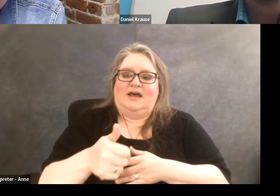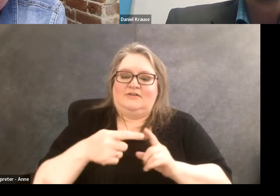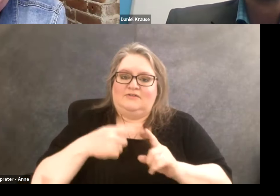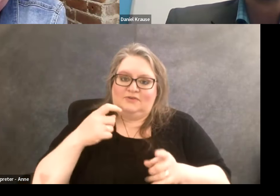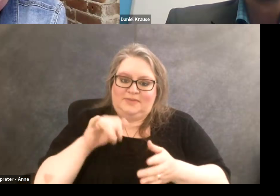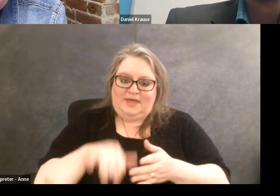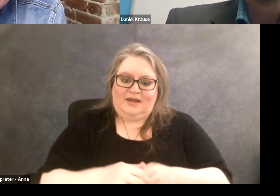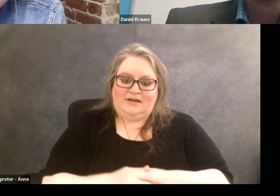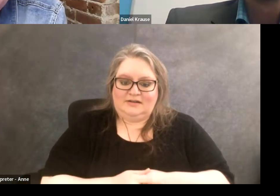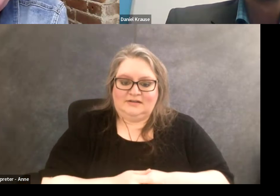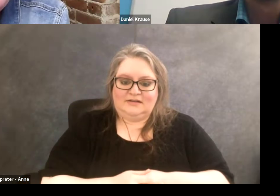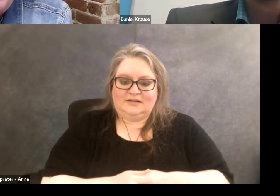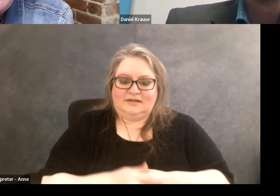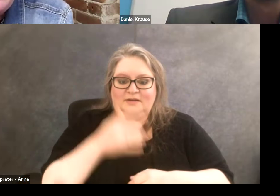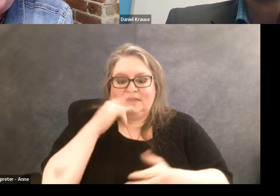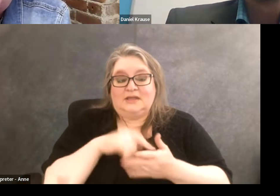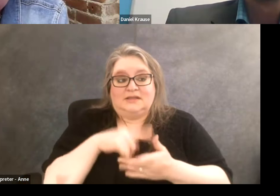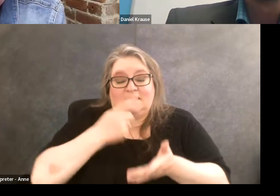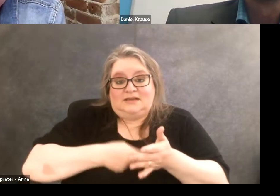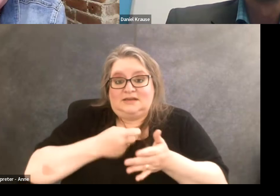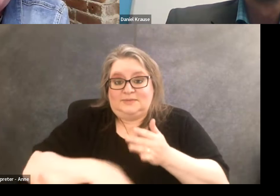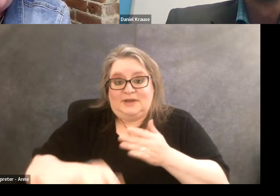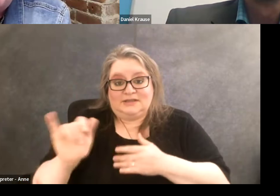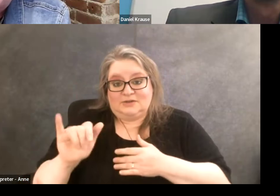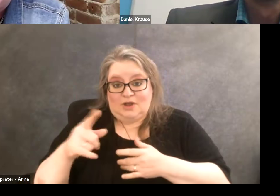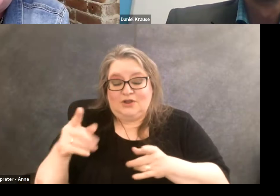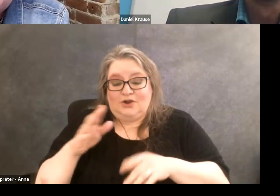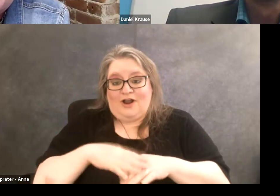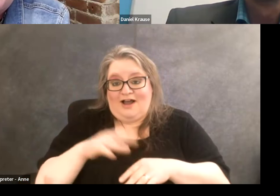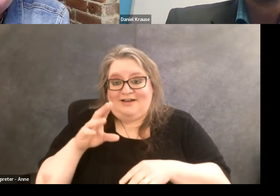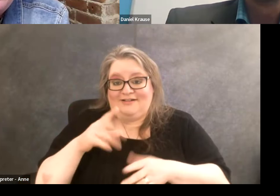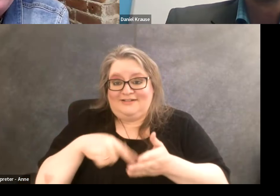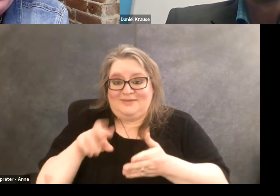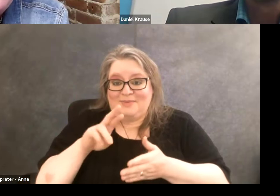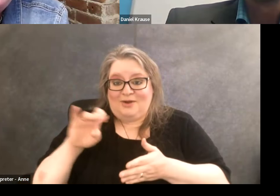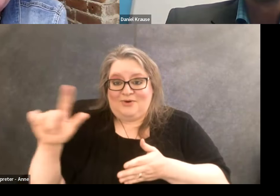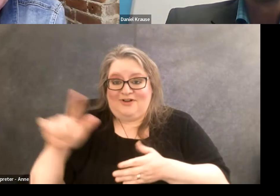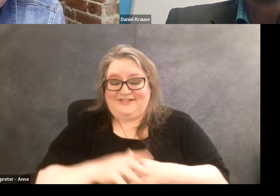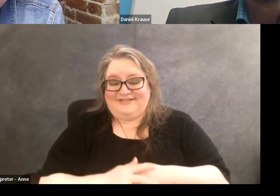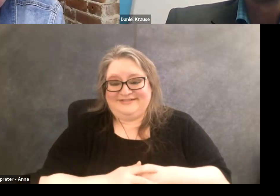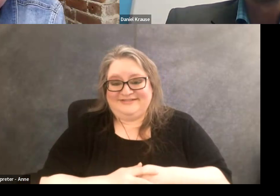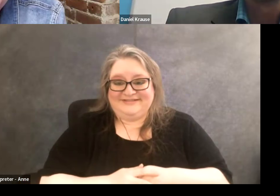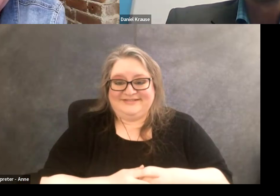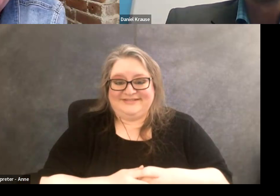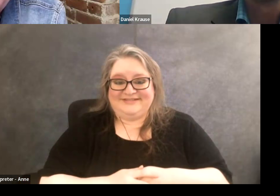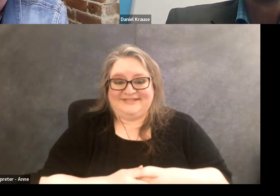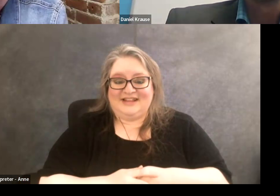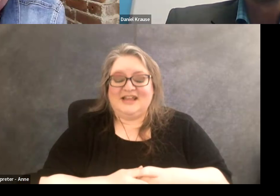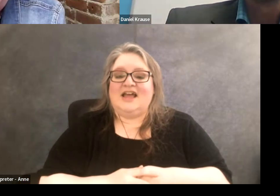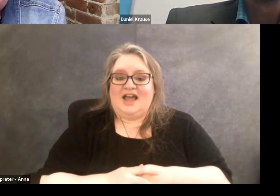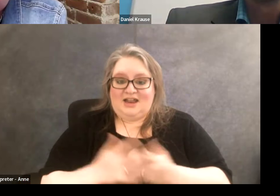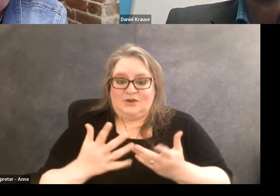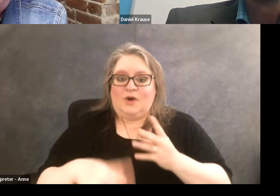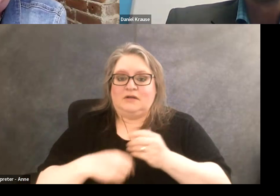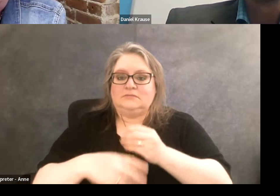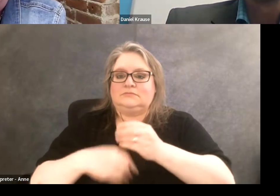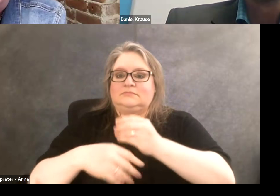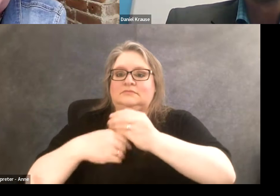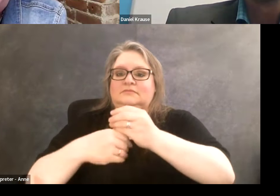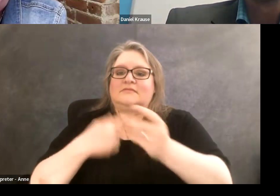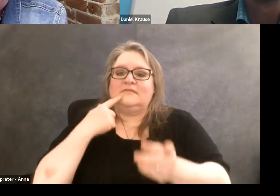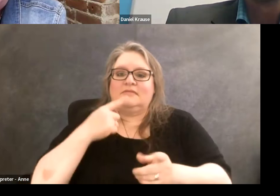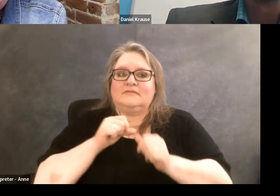that? Because that's an expense as well. You're on the payroll. And, working to build that up over, a 6-month period